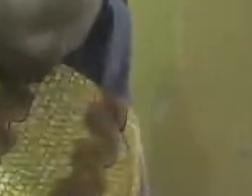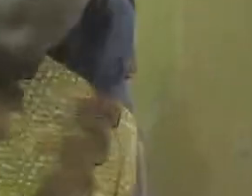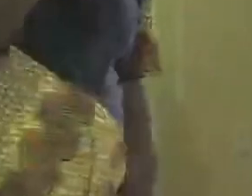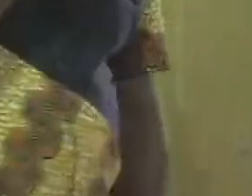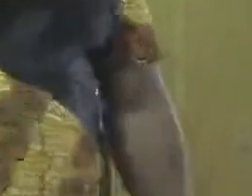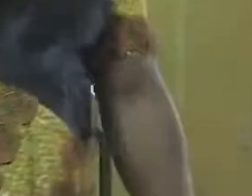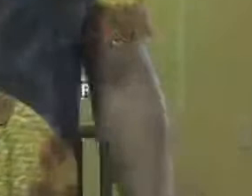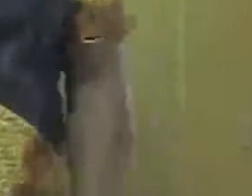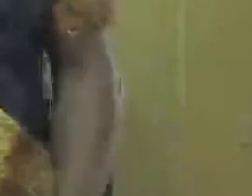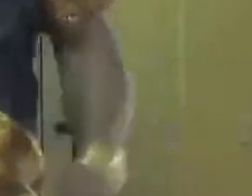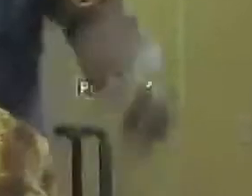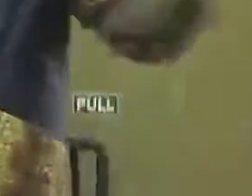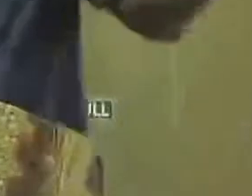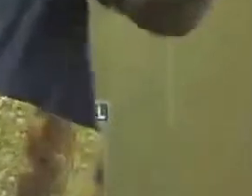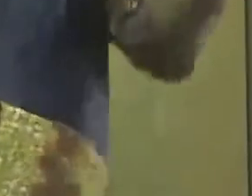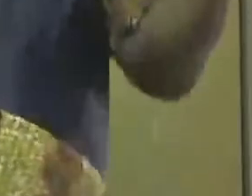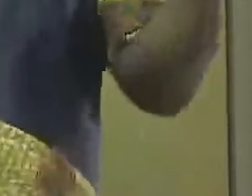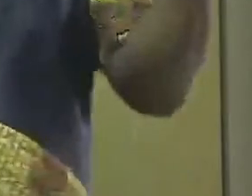I win my way.